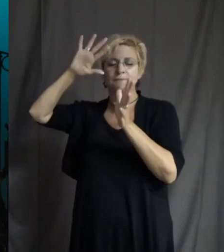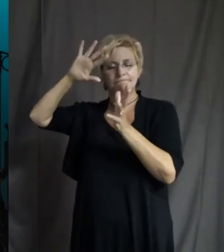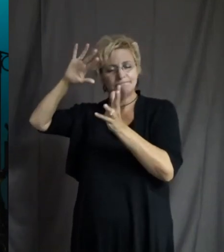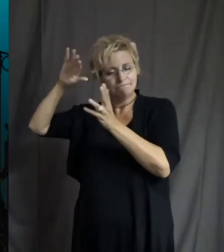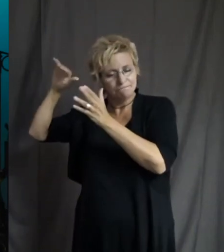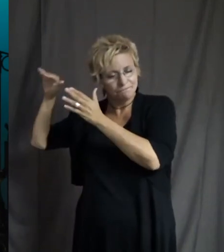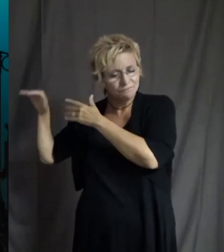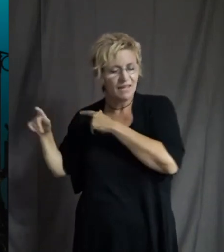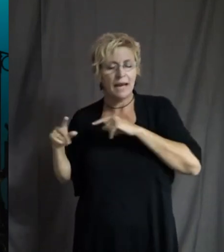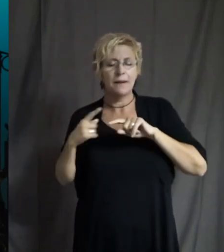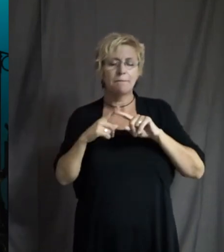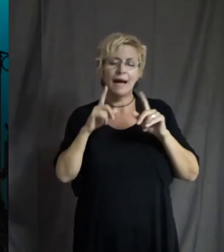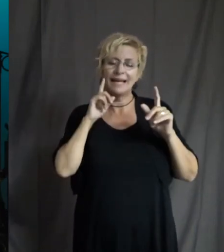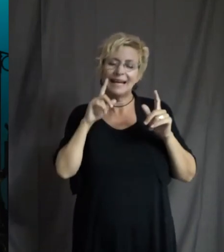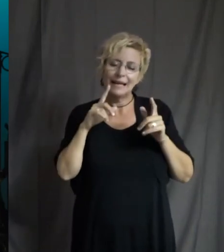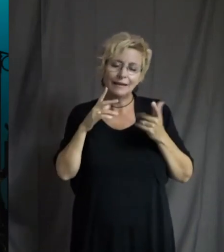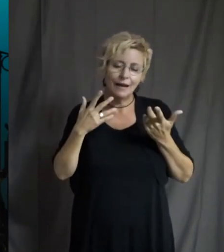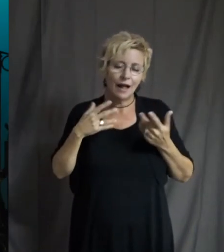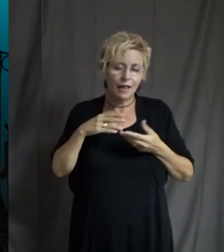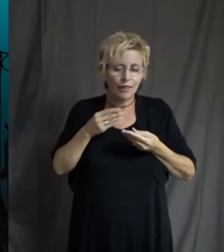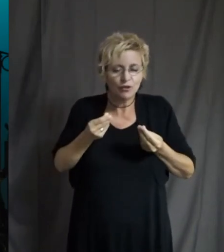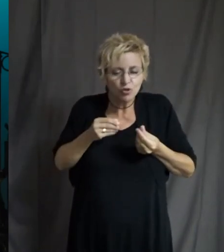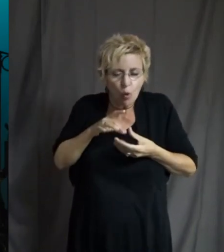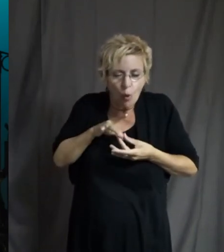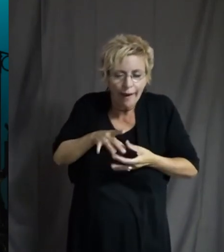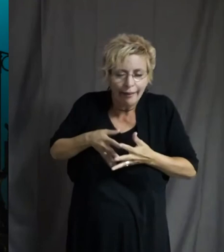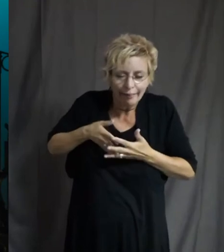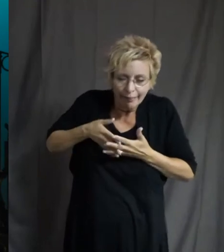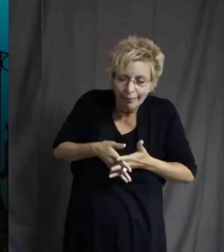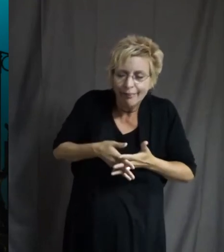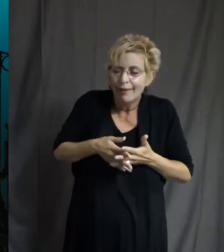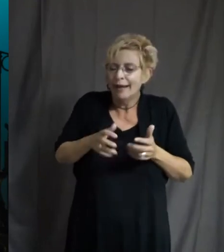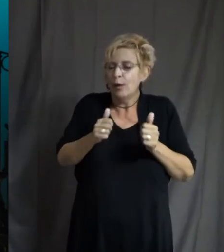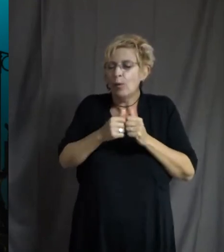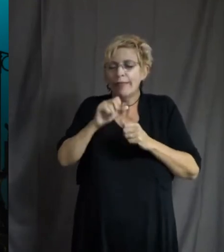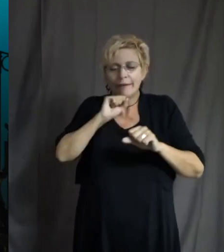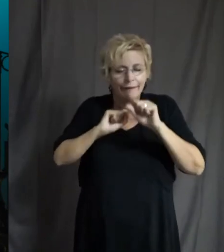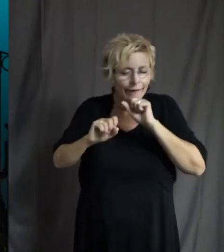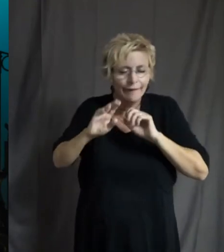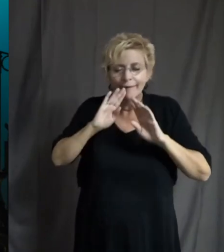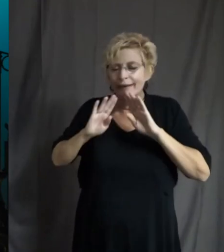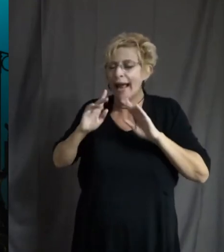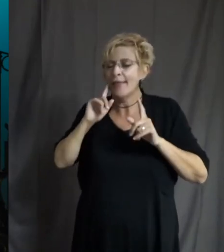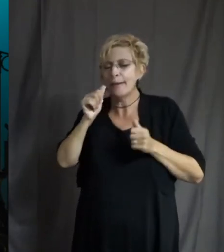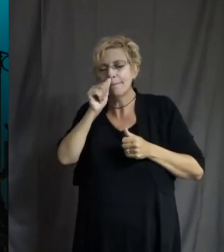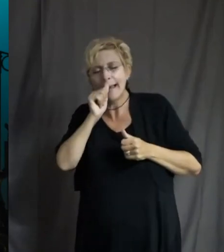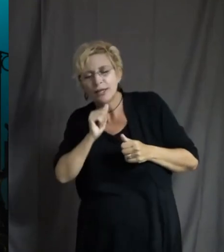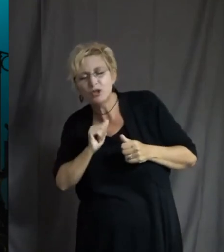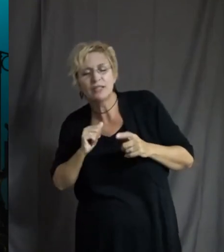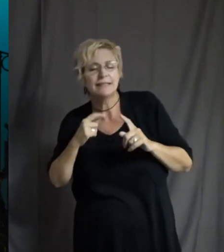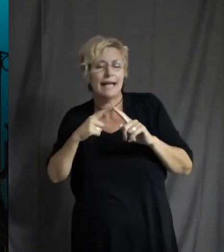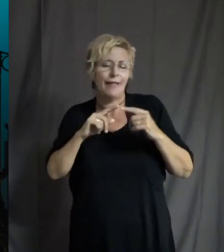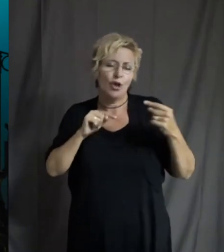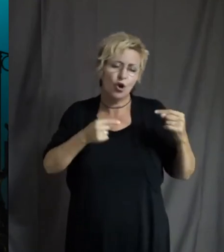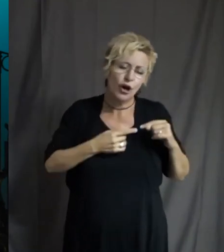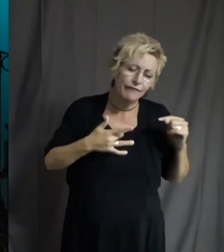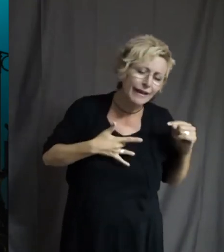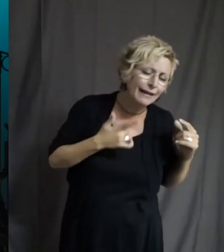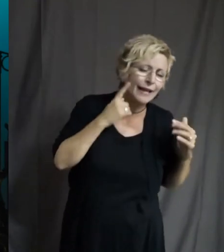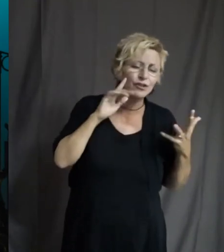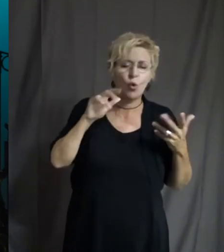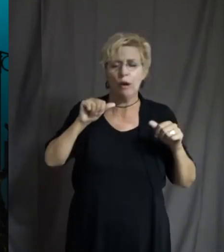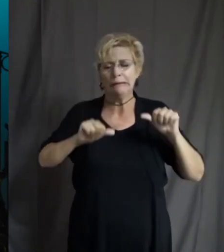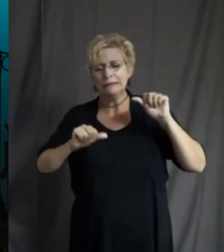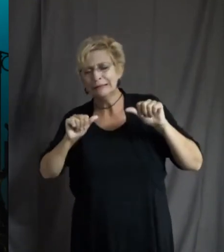that are unpragmatic or unrealistic, but in the soot in the soil, in the grist of the mill, in